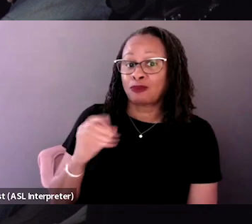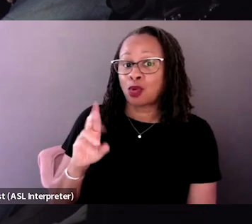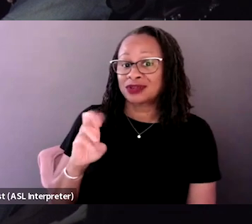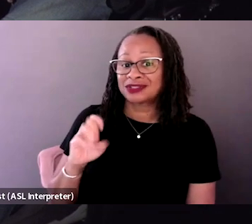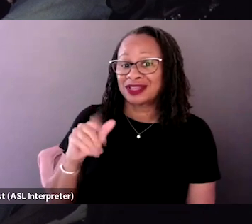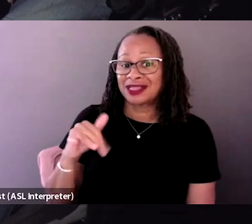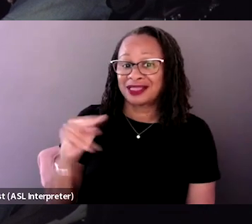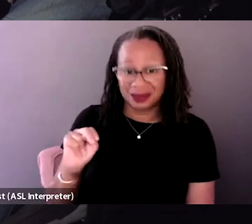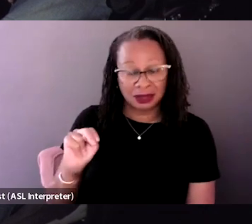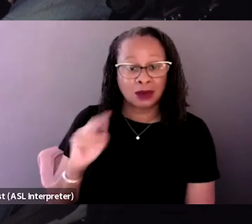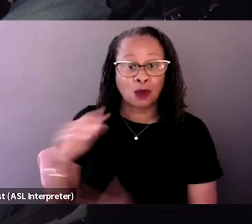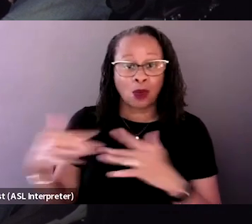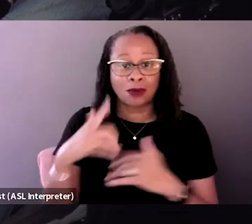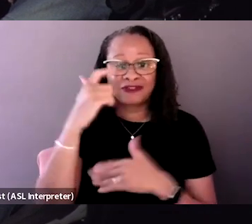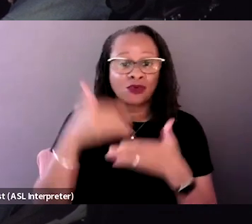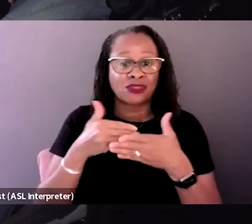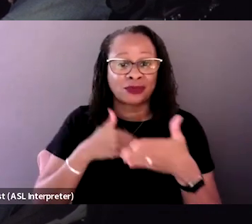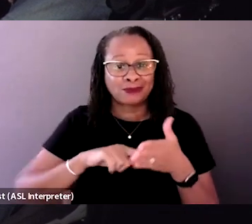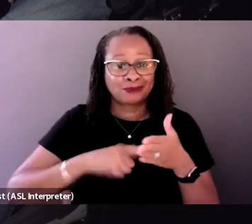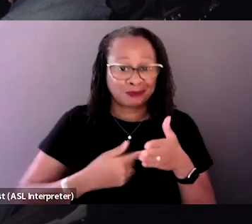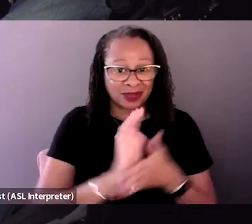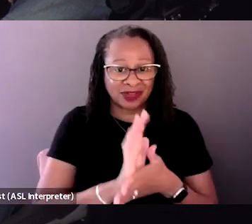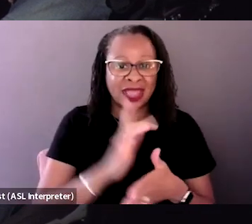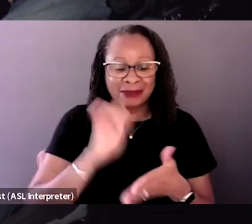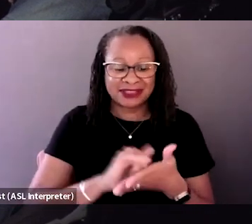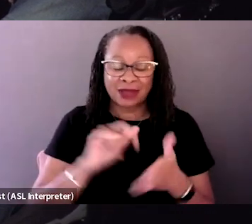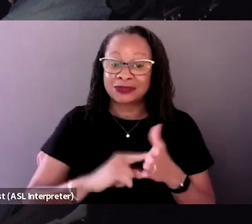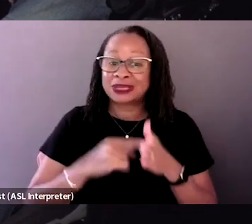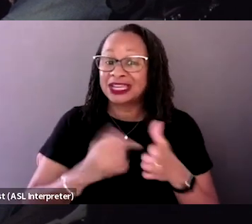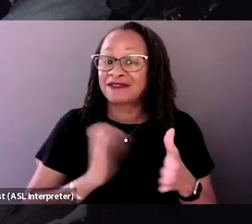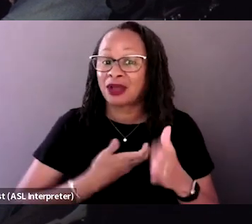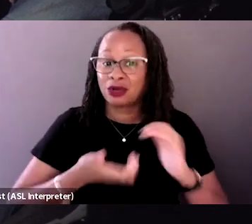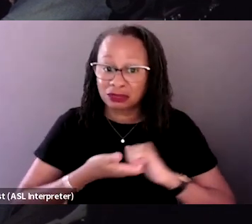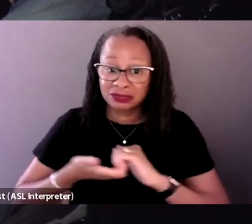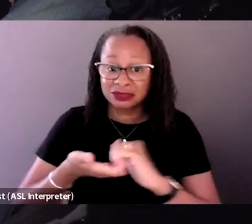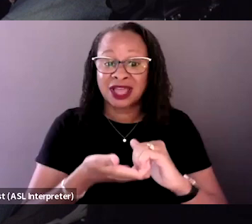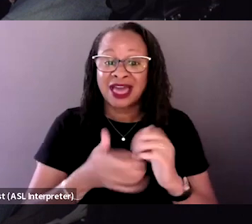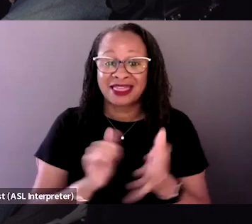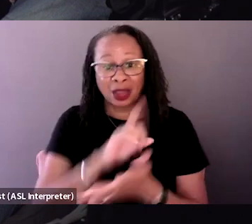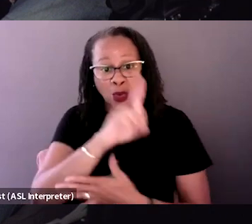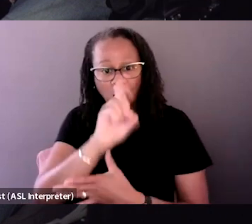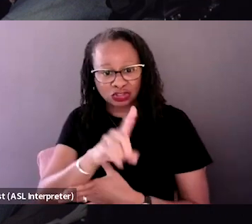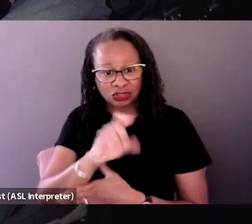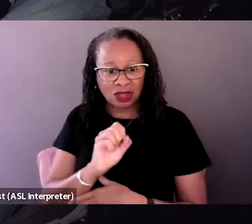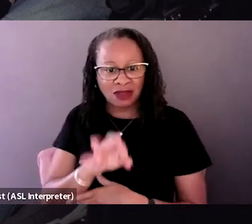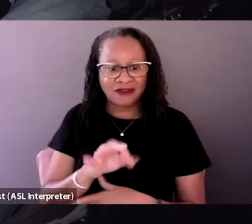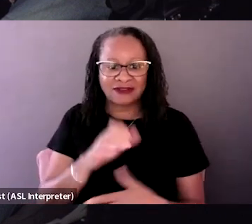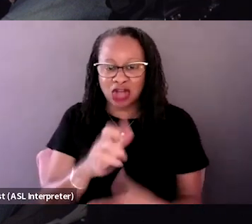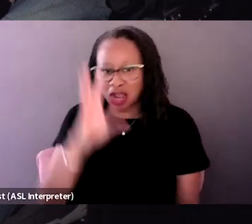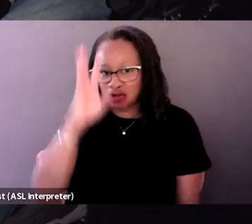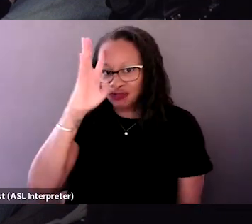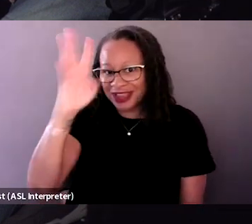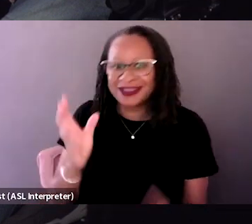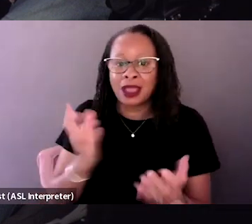War before the film even began, because that was the genesis of our collaboration. It was just this question of,